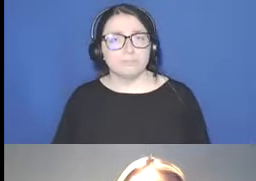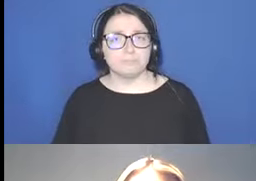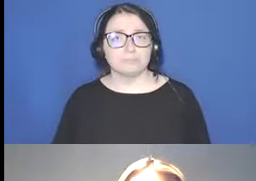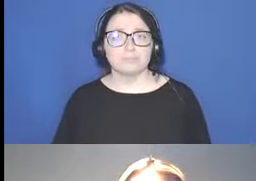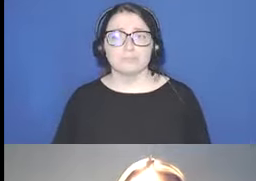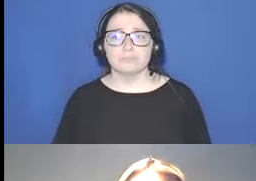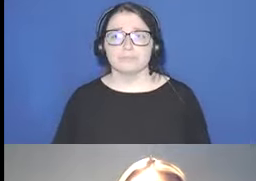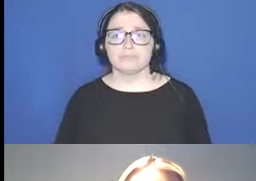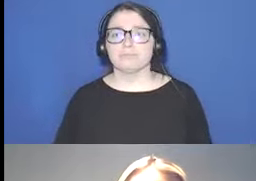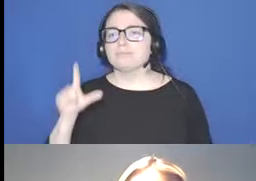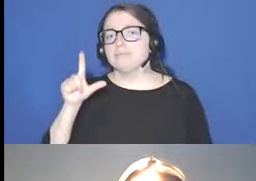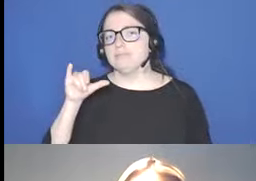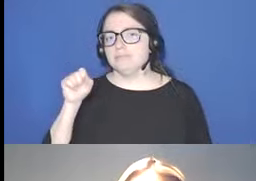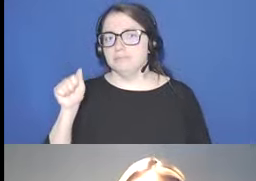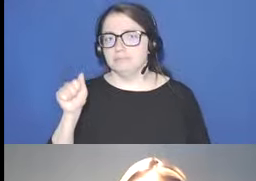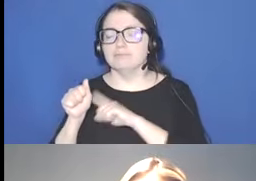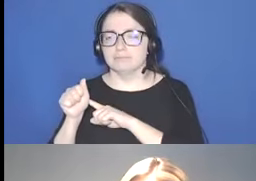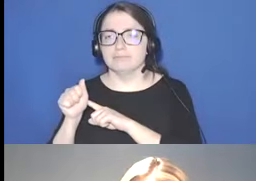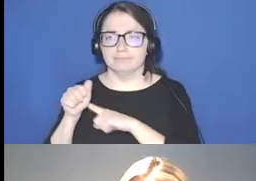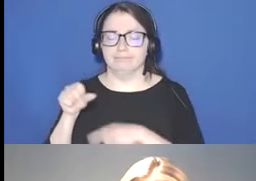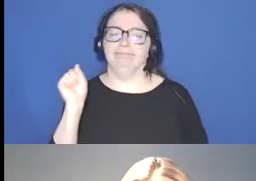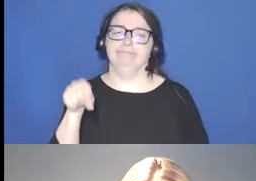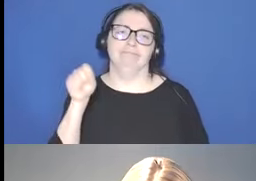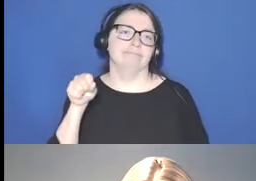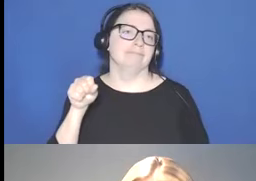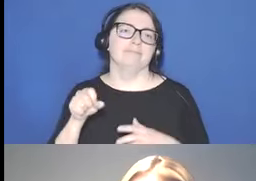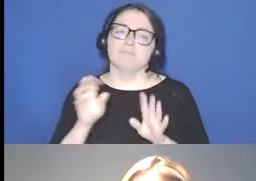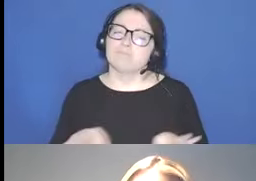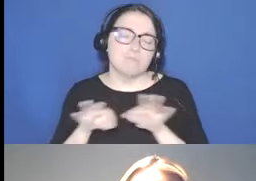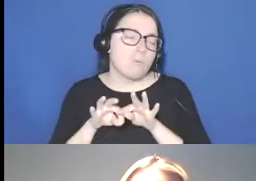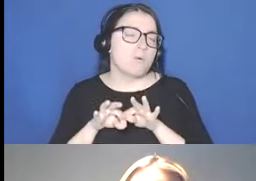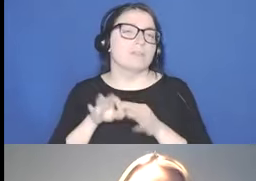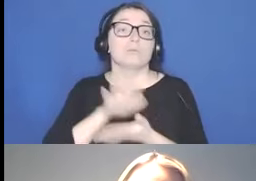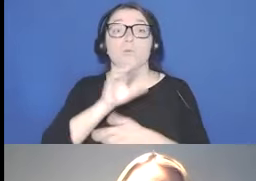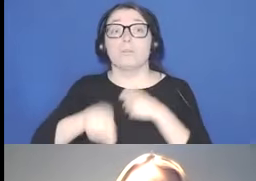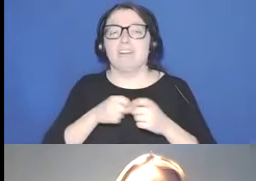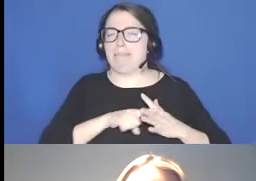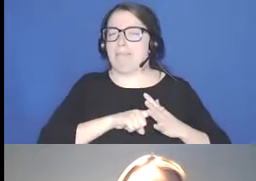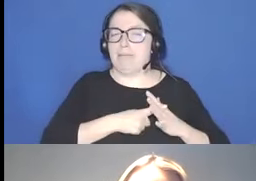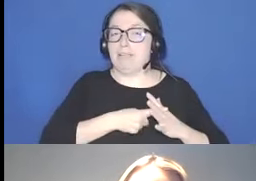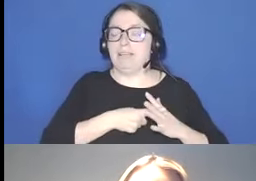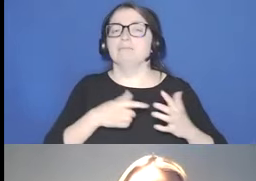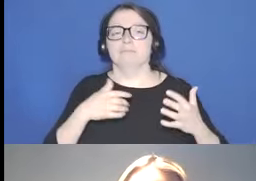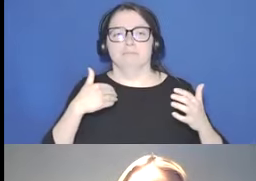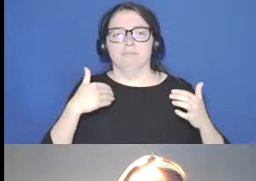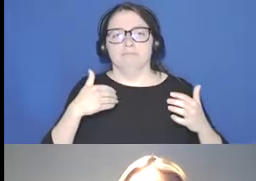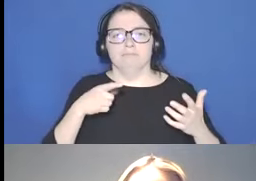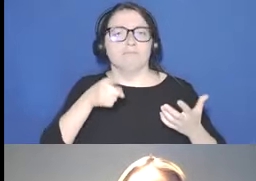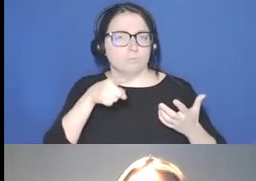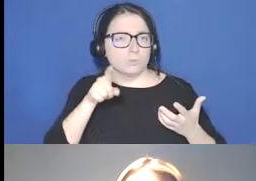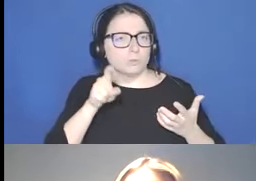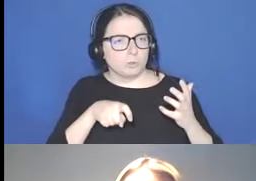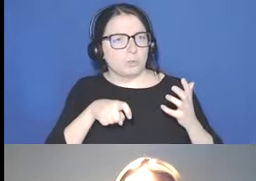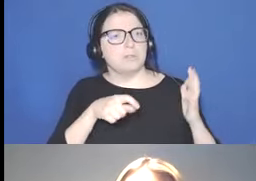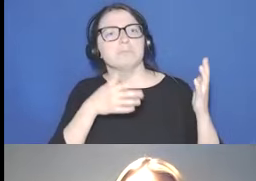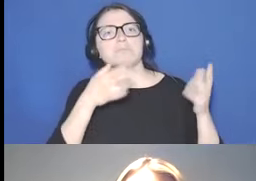Yeah, I would say, especially at the beginning of the school year, it's good to do like a one pager on your child